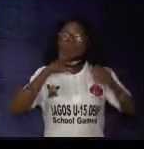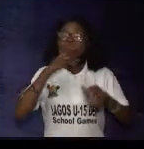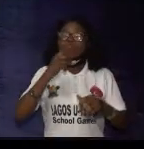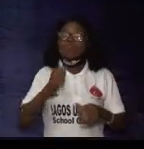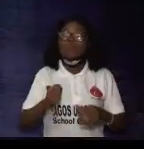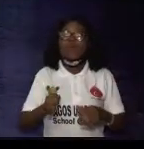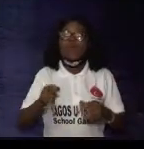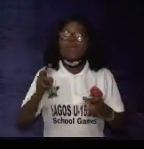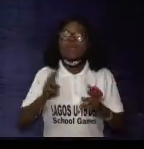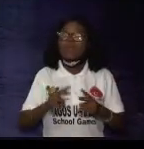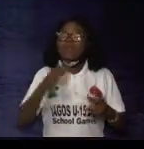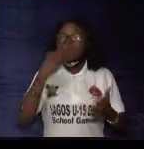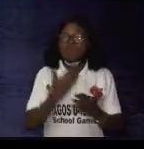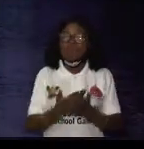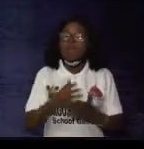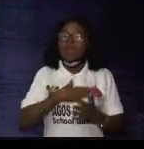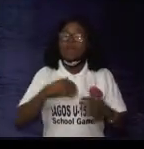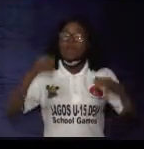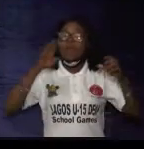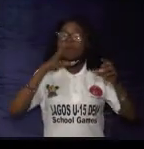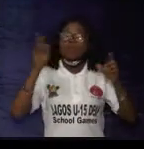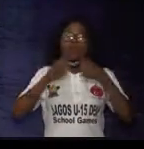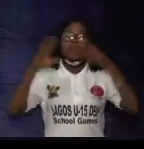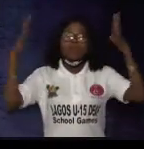you deserve to be celebrated with a chair.